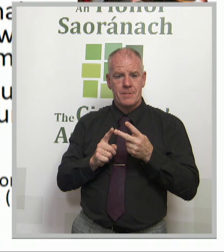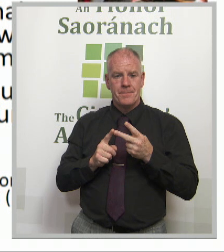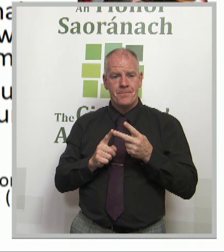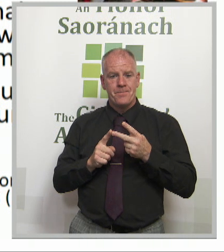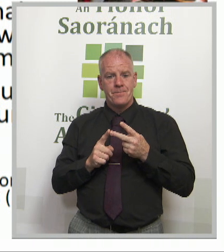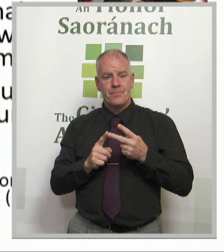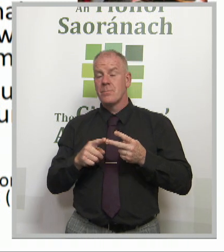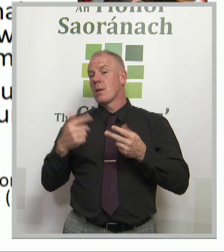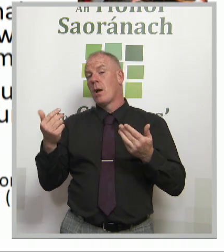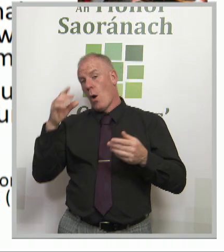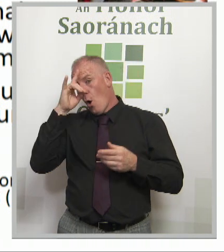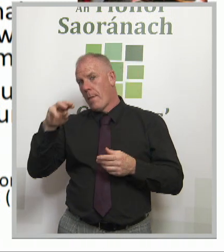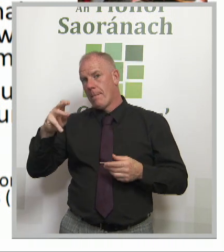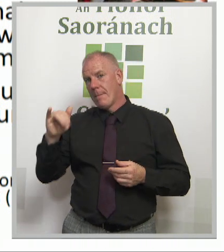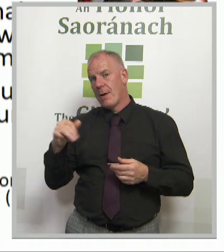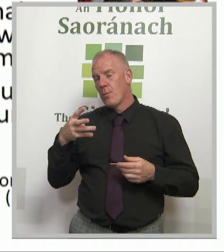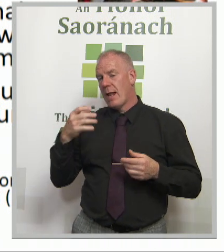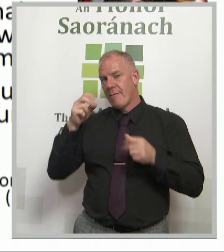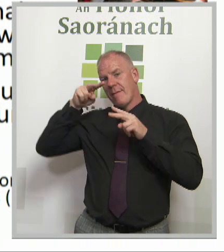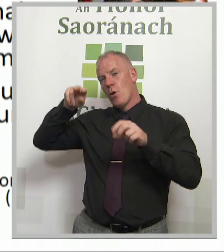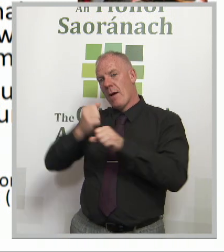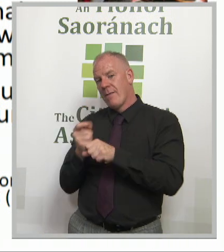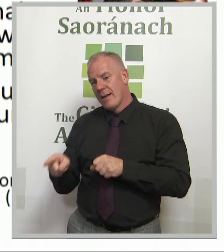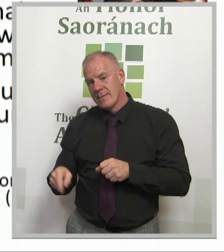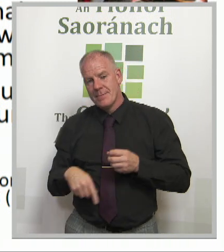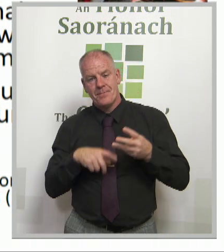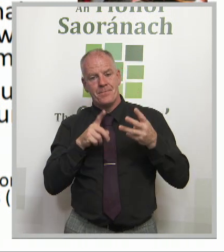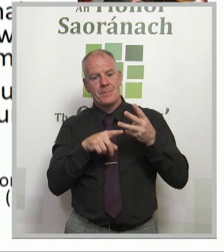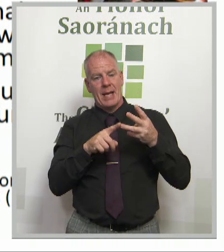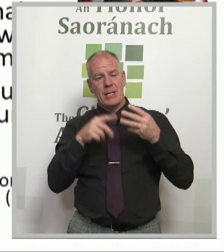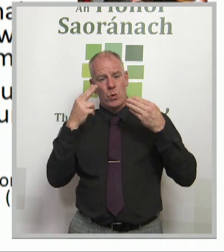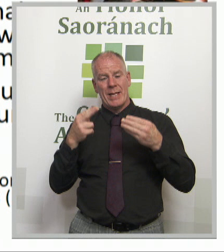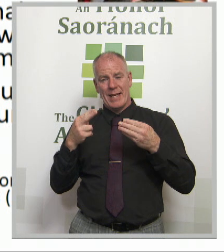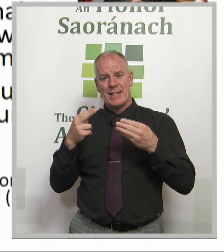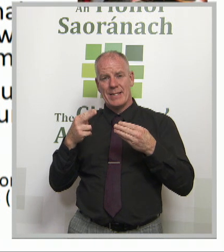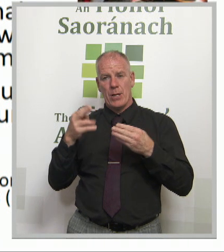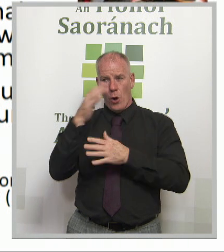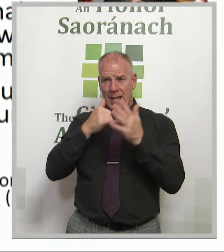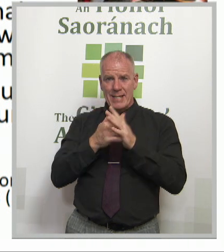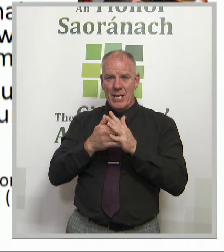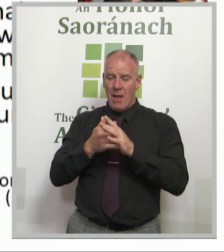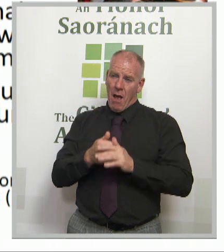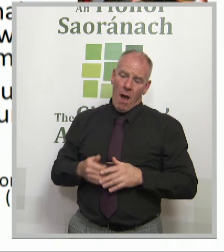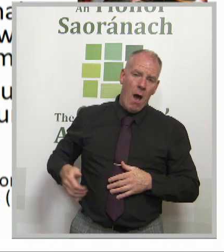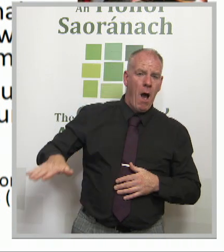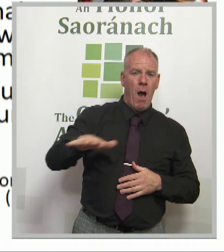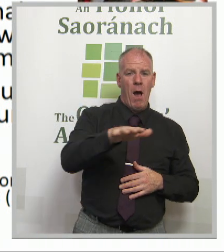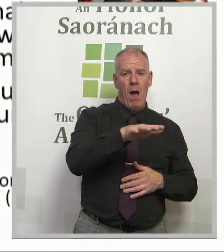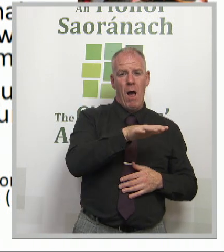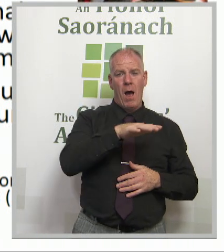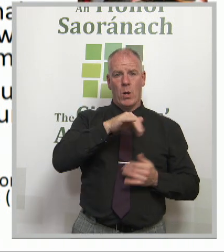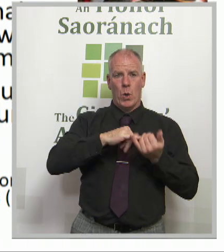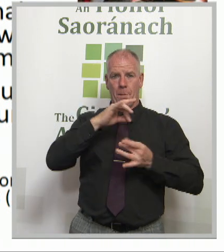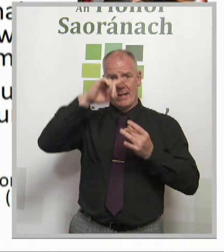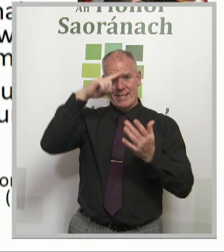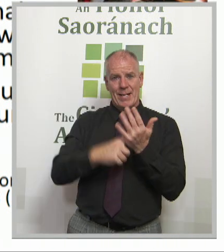that. Hopefully, Mary will give you some valuable insights into that. And you need institutions across all of the